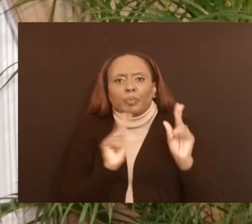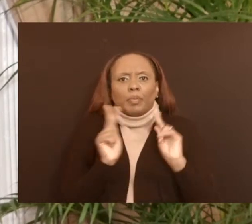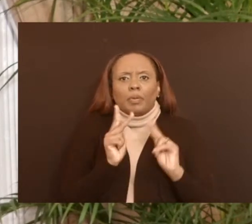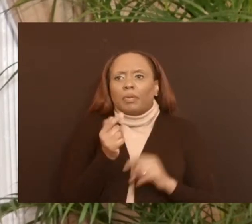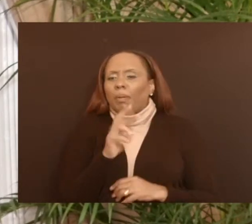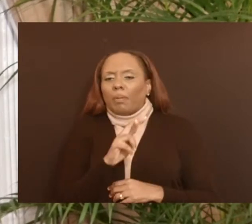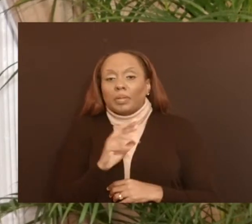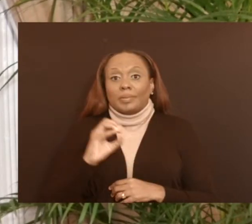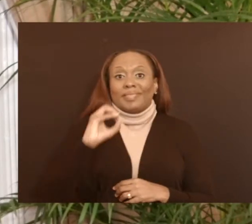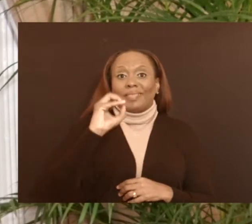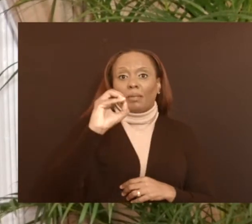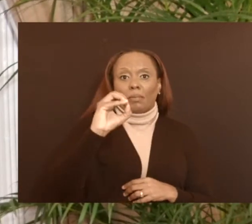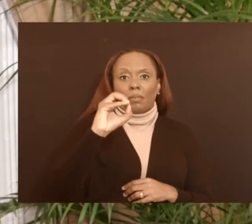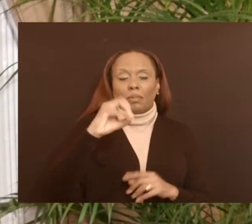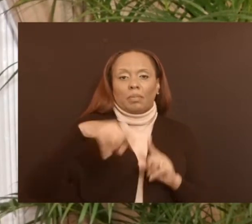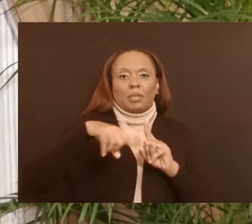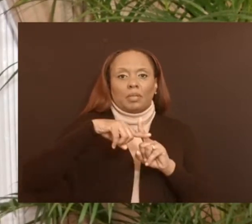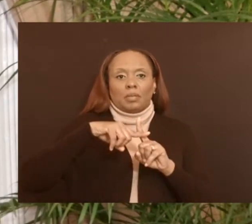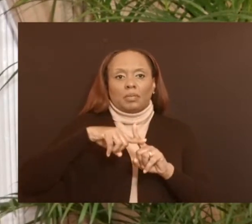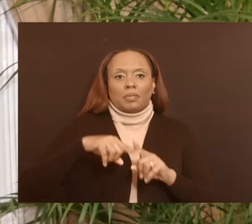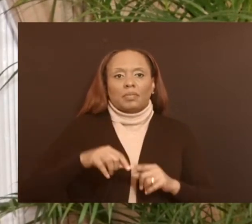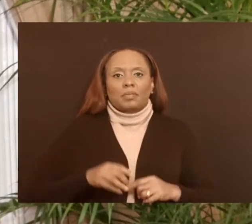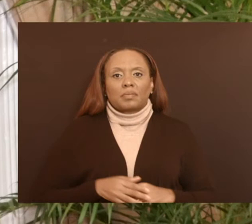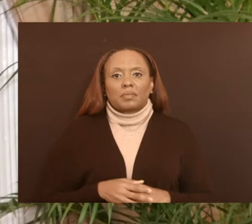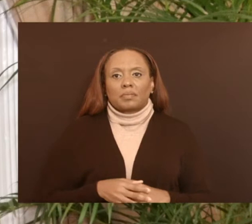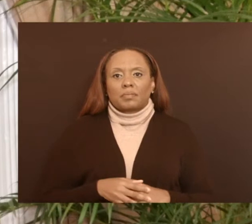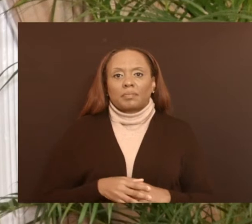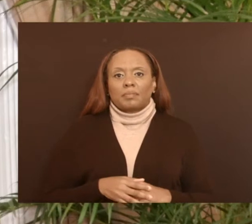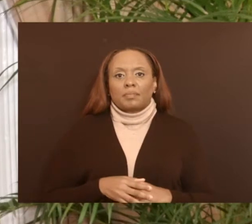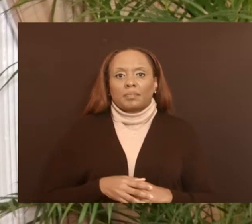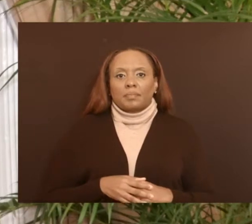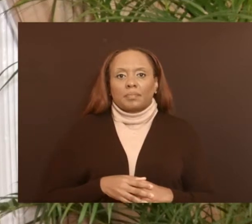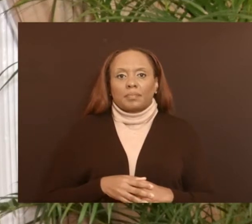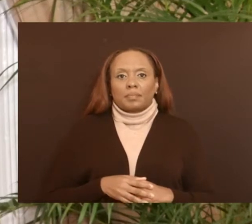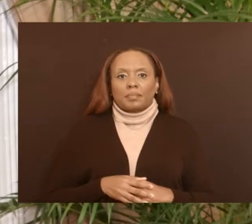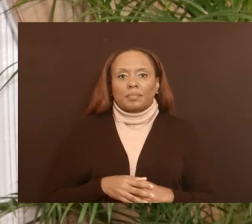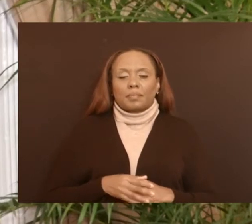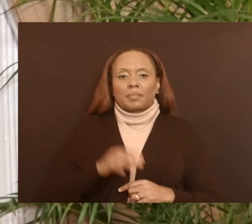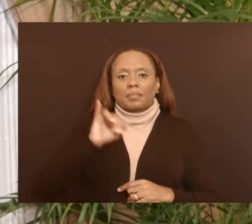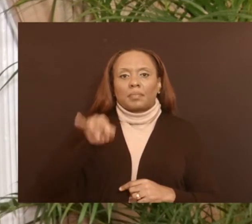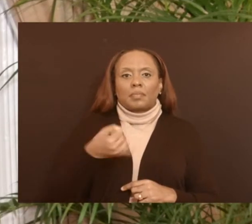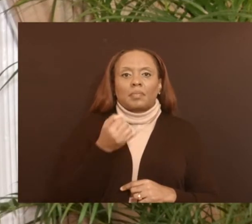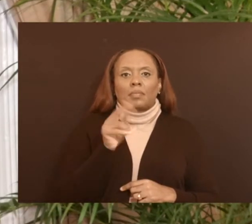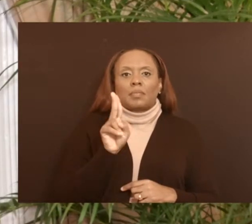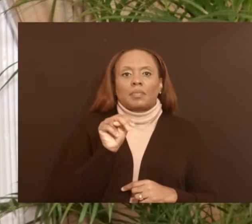extended period of time. Effective on the 22nd of June